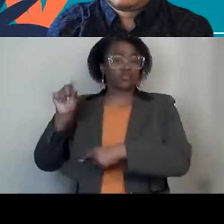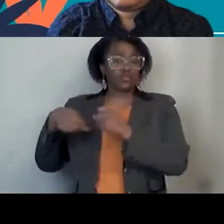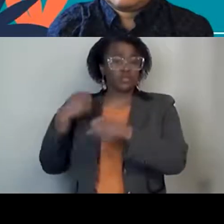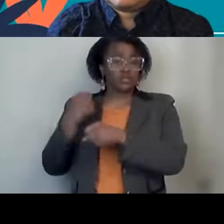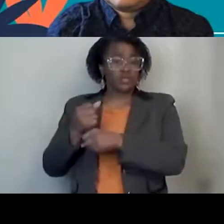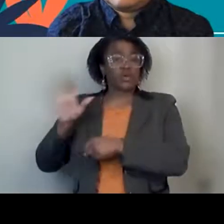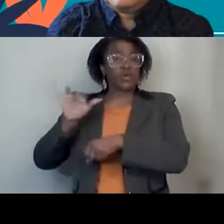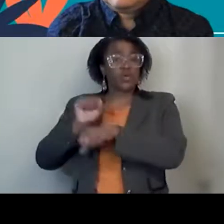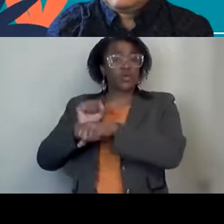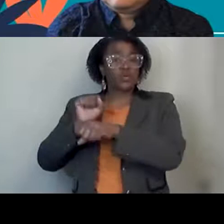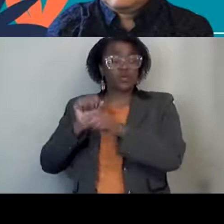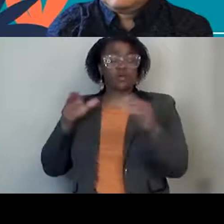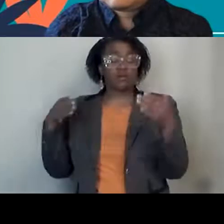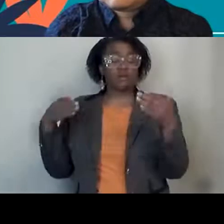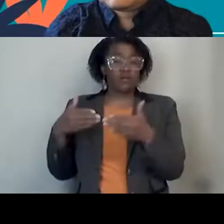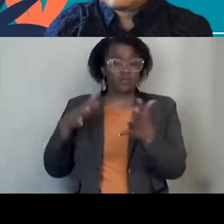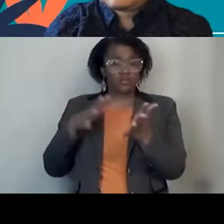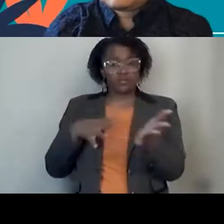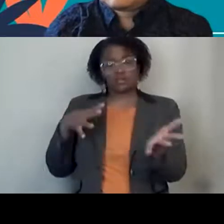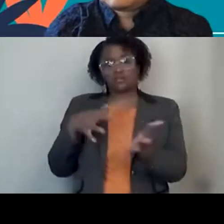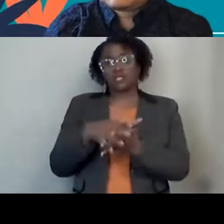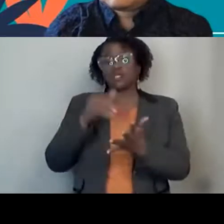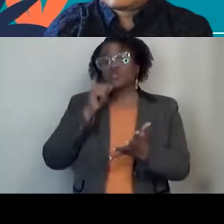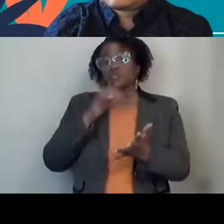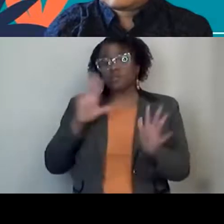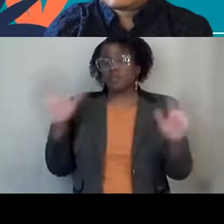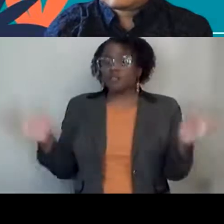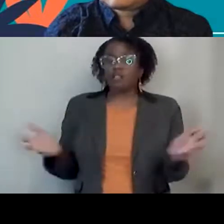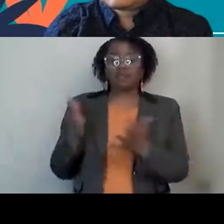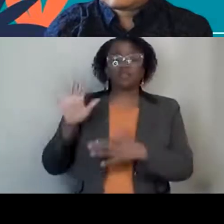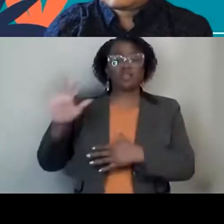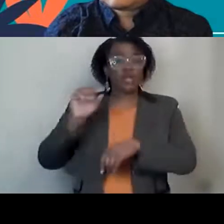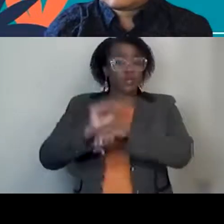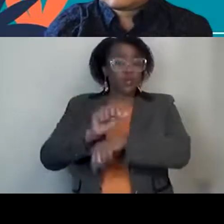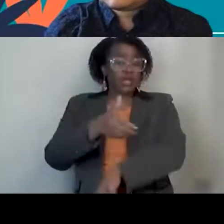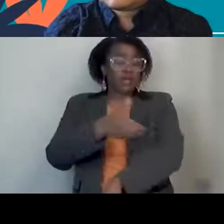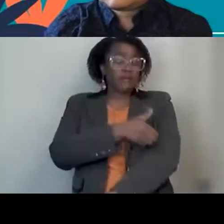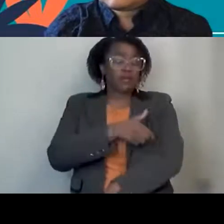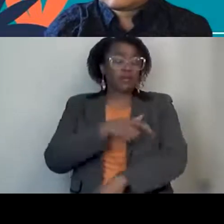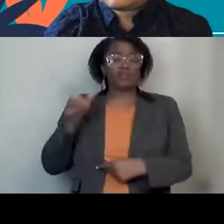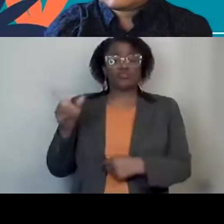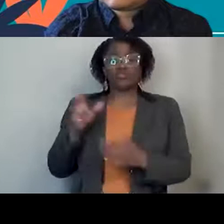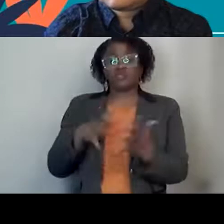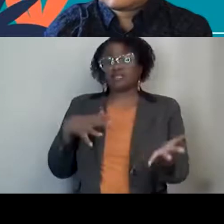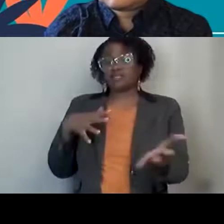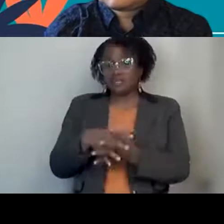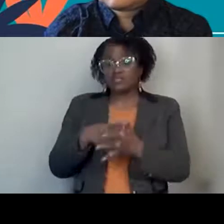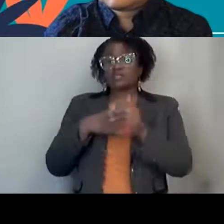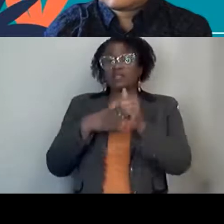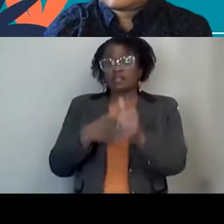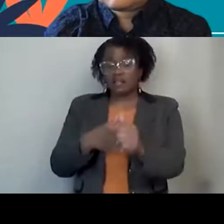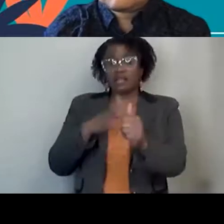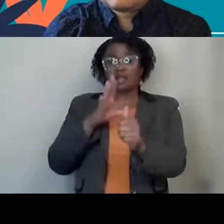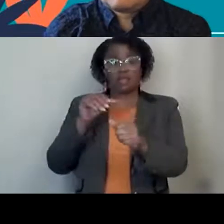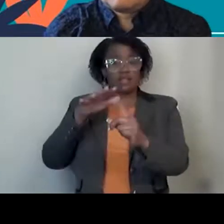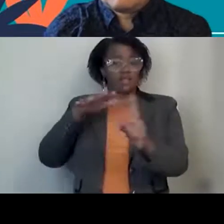is focused on Indigenous women's leadership and the importance of lifting up their work and power. IEN is an Indigenous-led and operated environmental